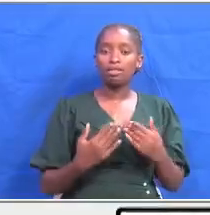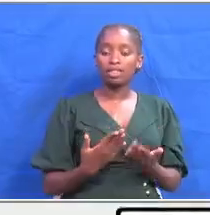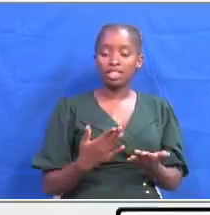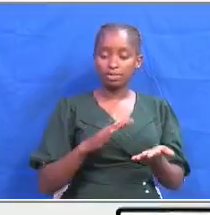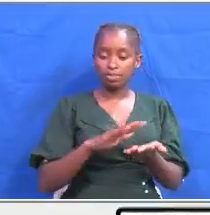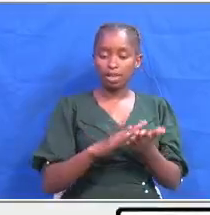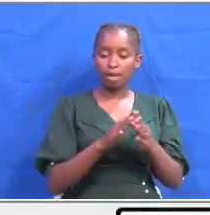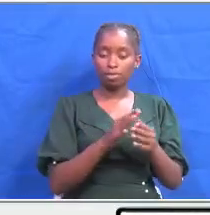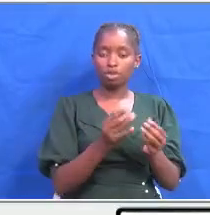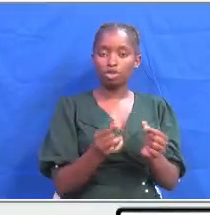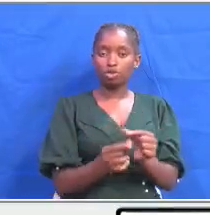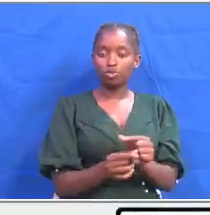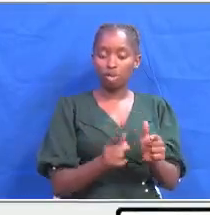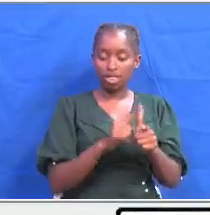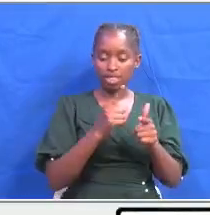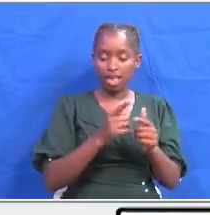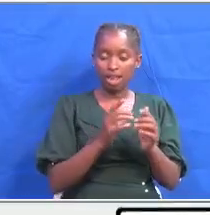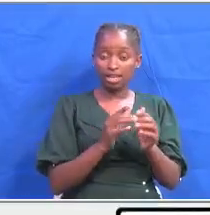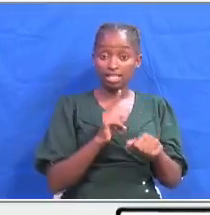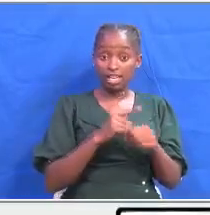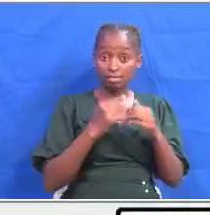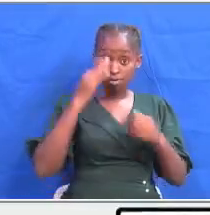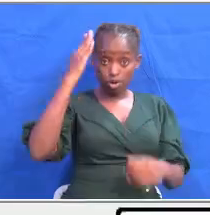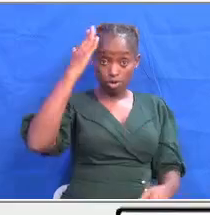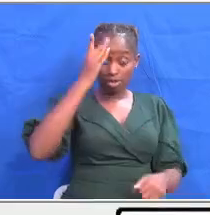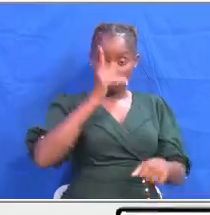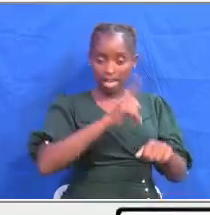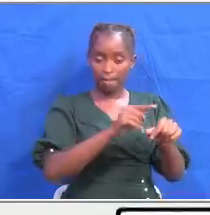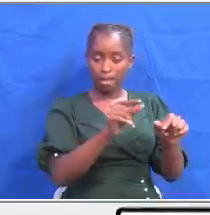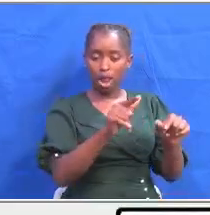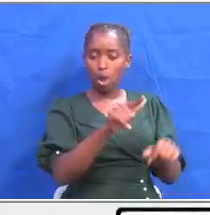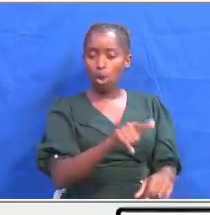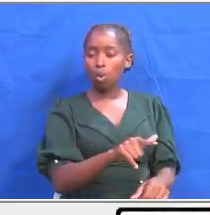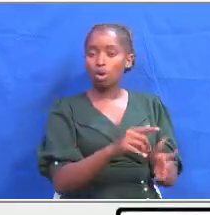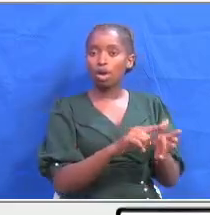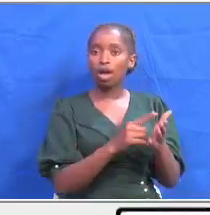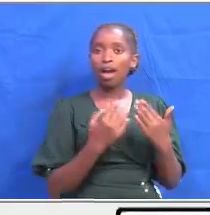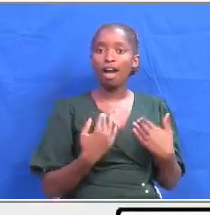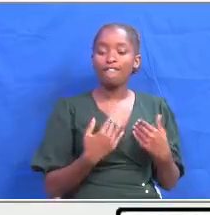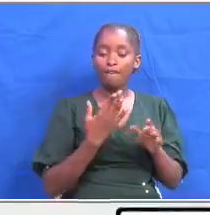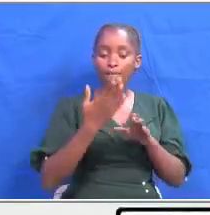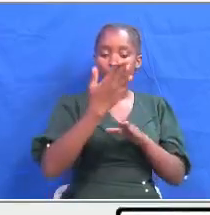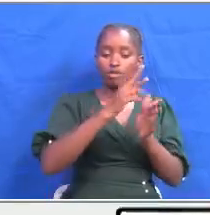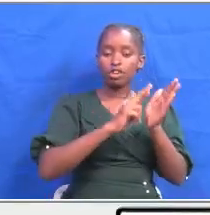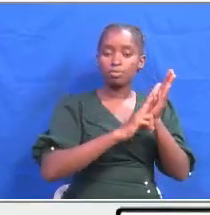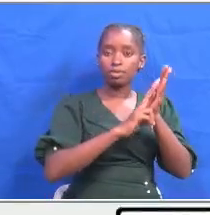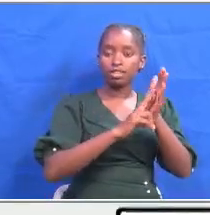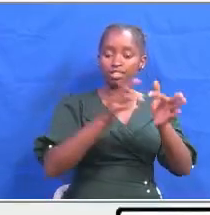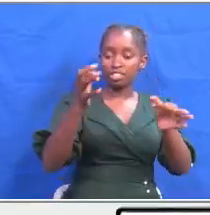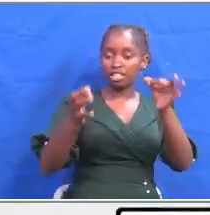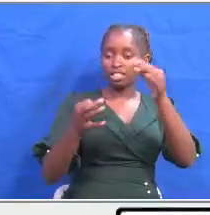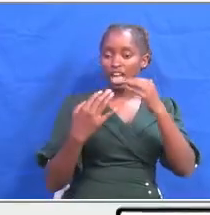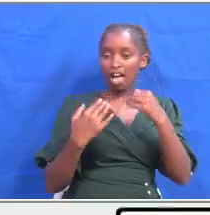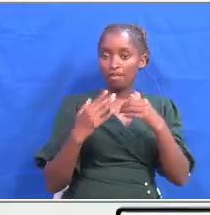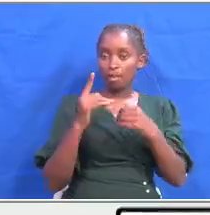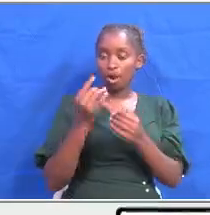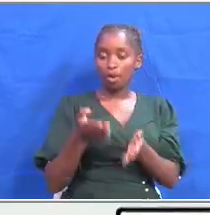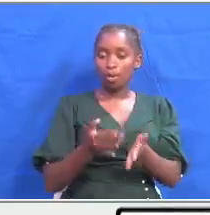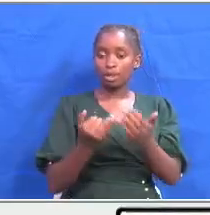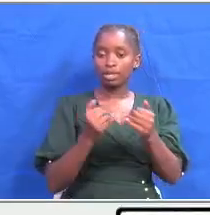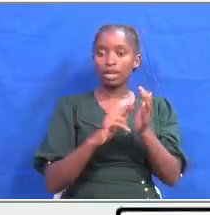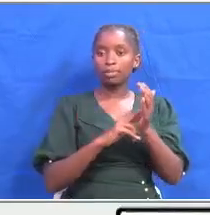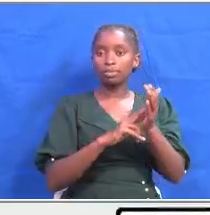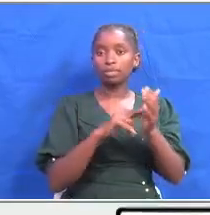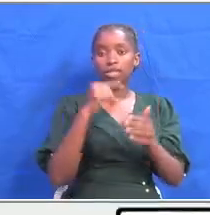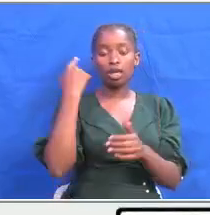senior, bear with the fact that the time is small. And as a lawyer, just like when you present before a judge, you don't have the whole 1 week to present and present and present like the way